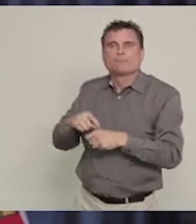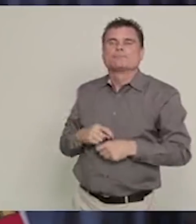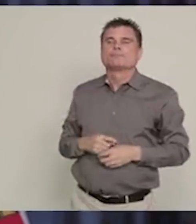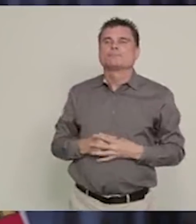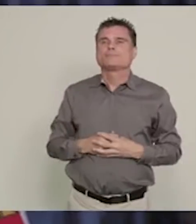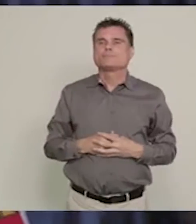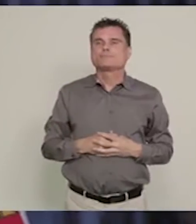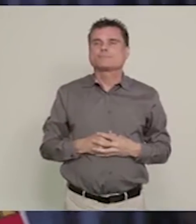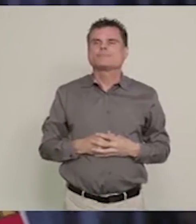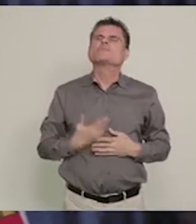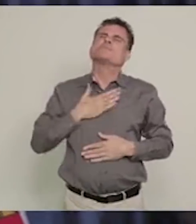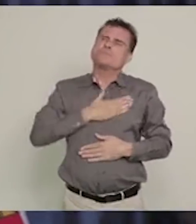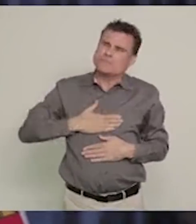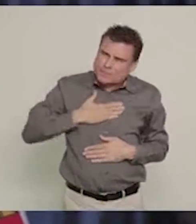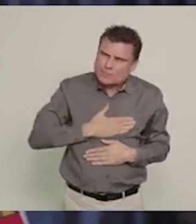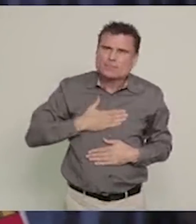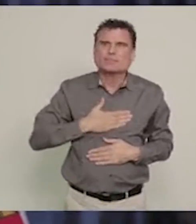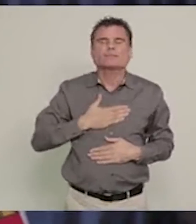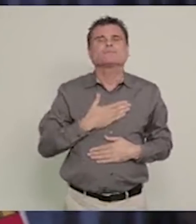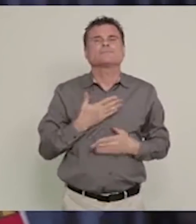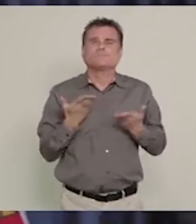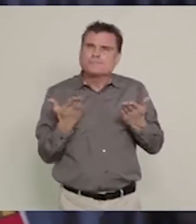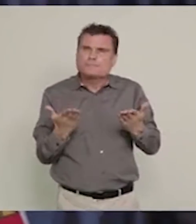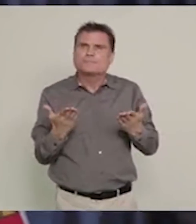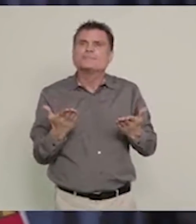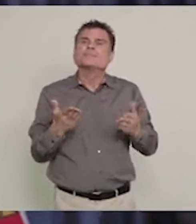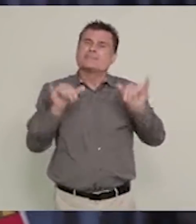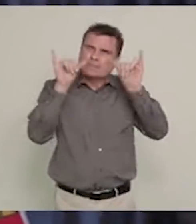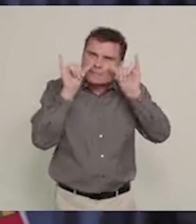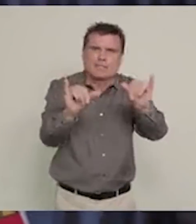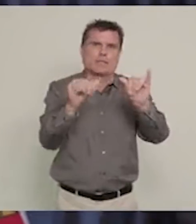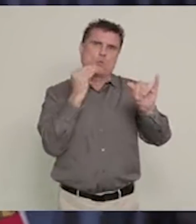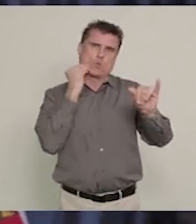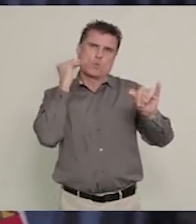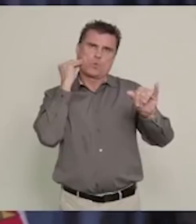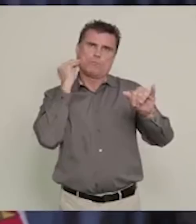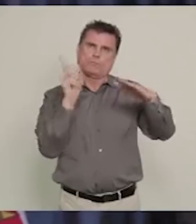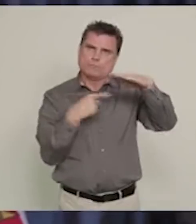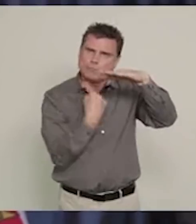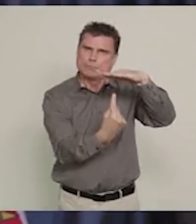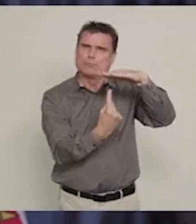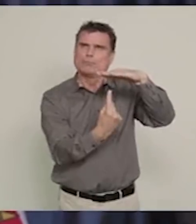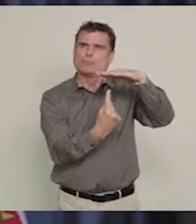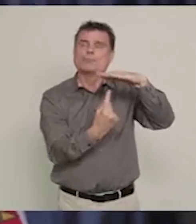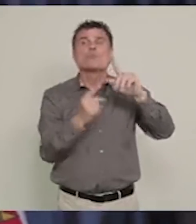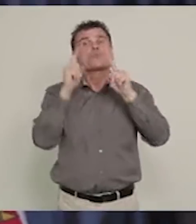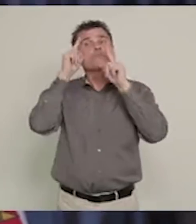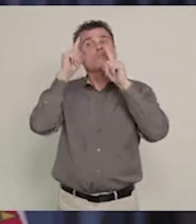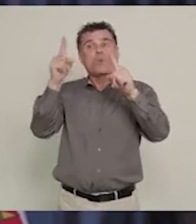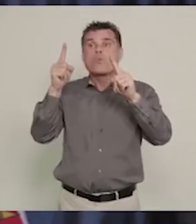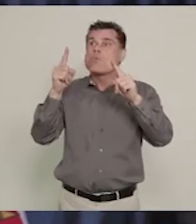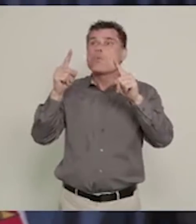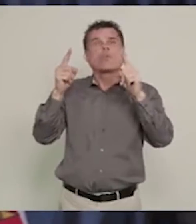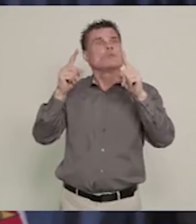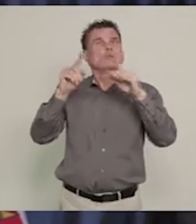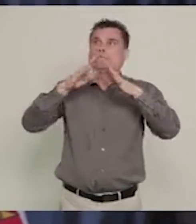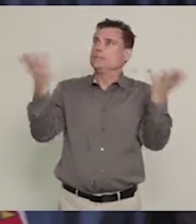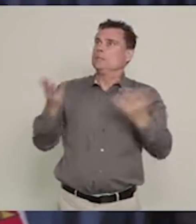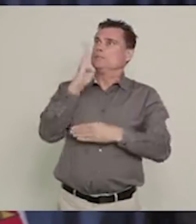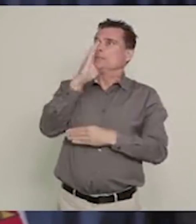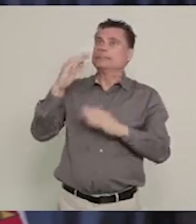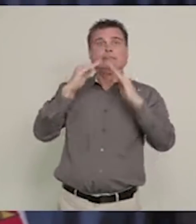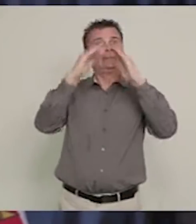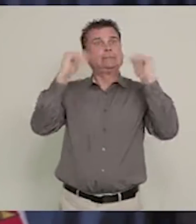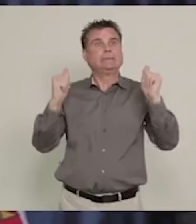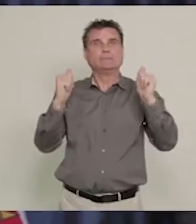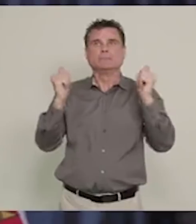flowing. Now is the time for all of us to be kind, to be calm, and to be safe. But